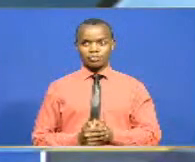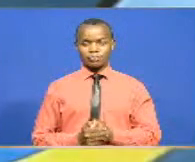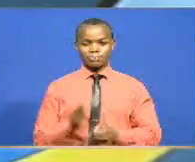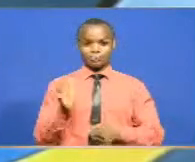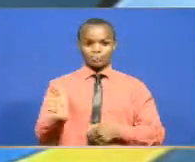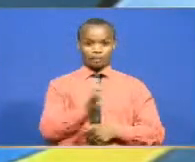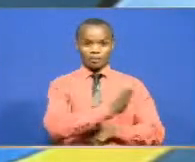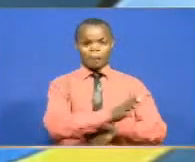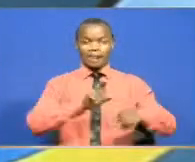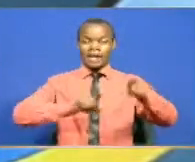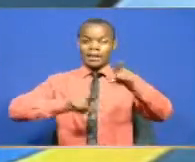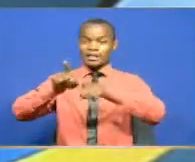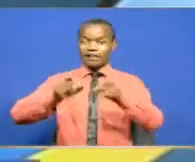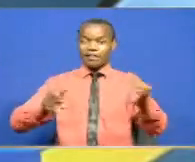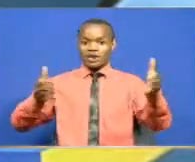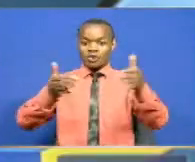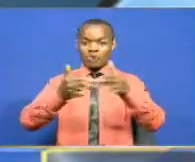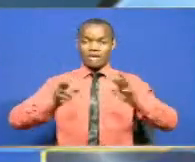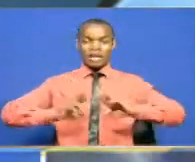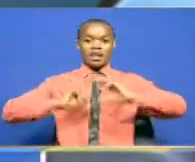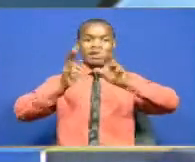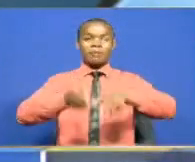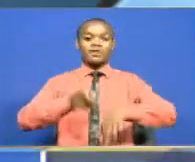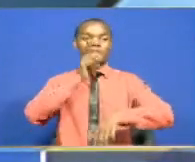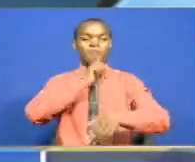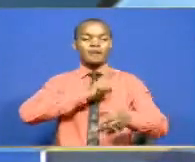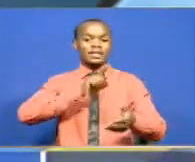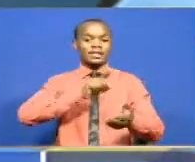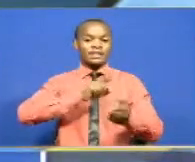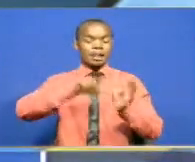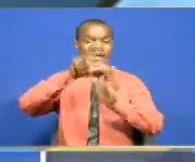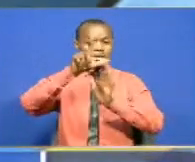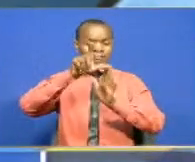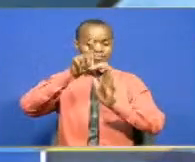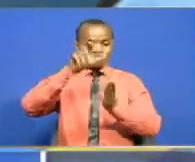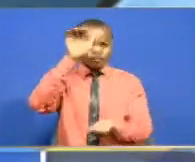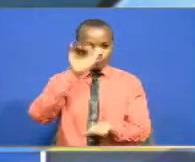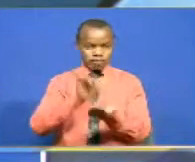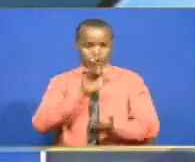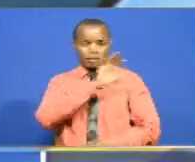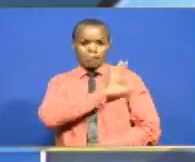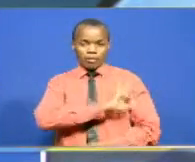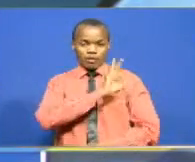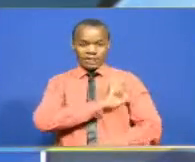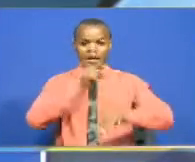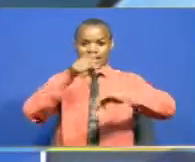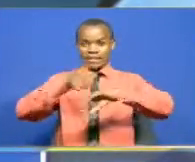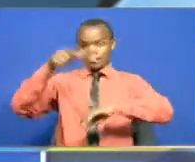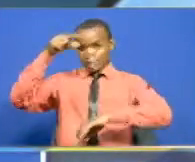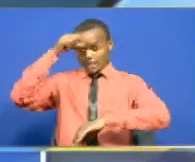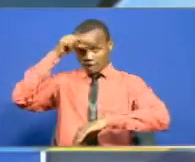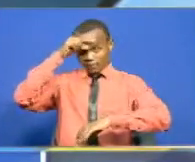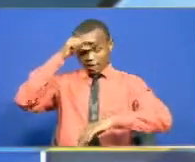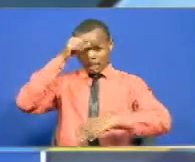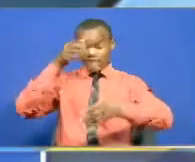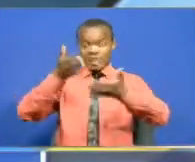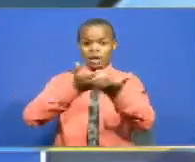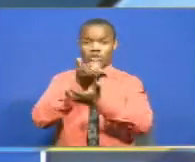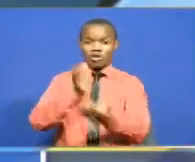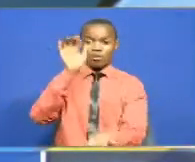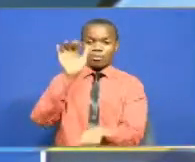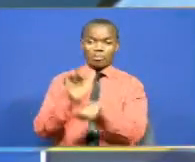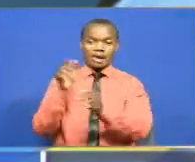Moving on, Safaricom has reported reduced profit for the first time as government interventions to ease the cost of living amid